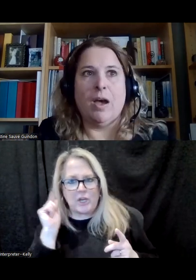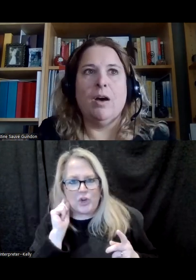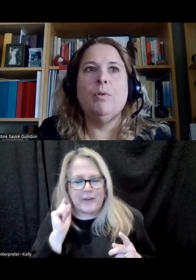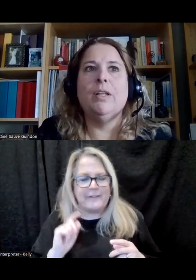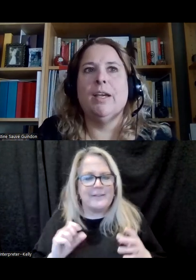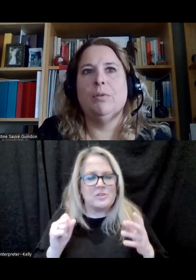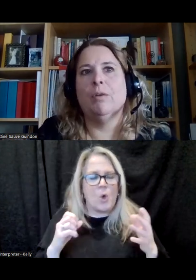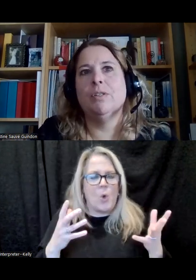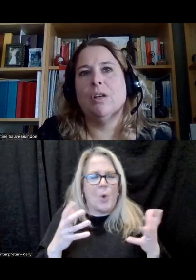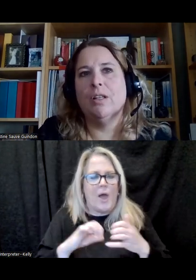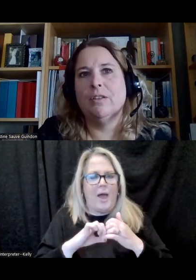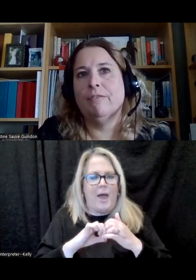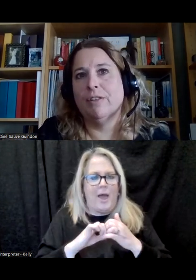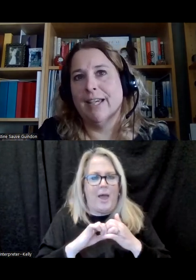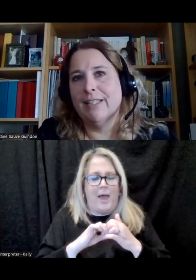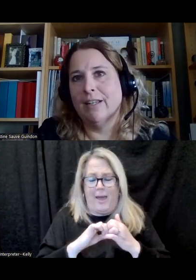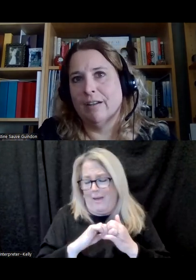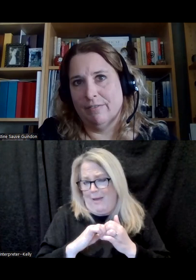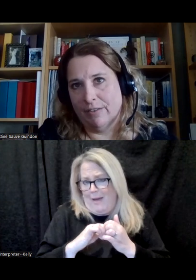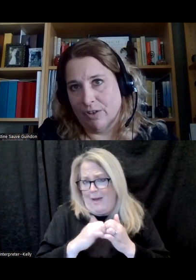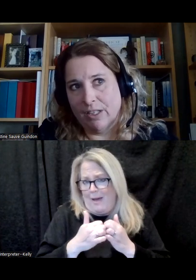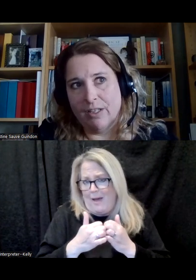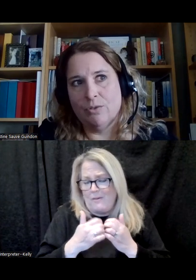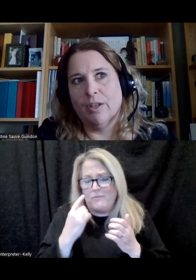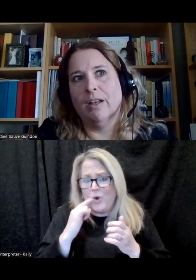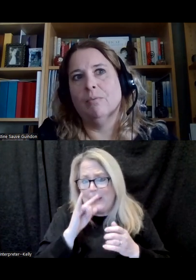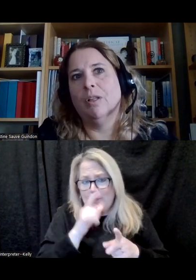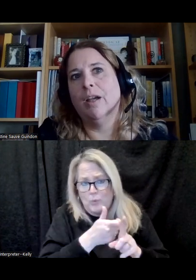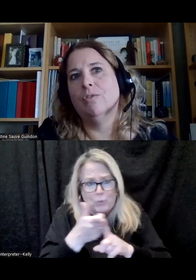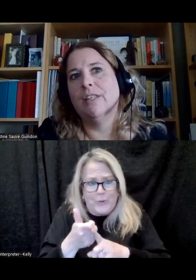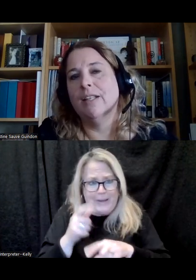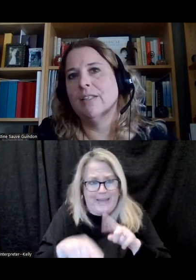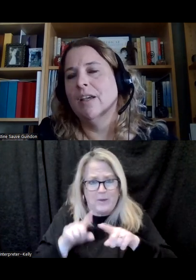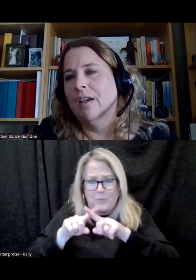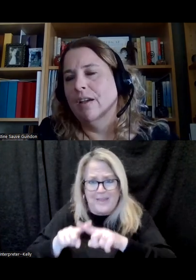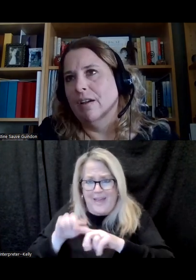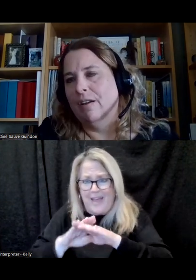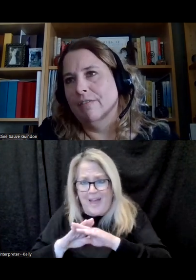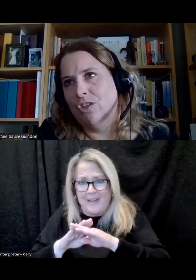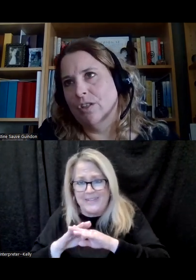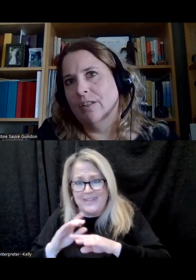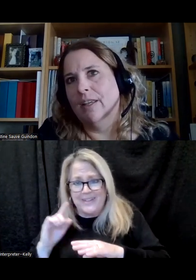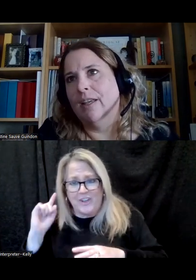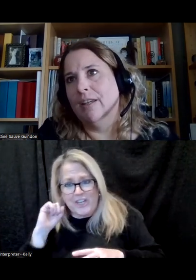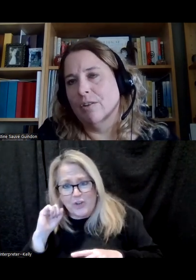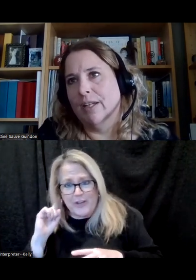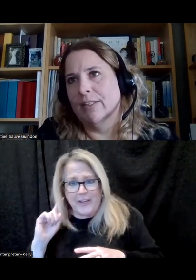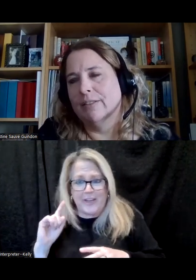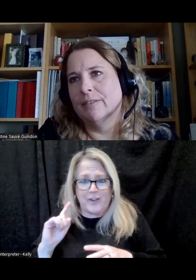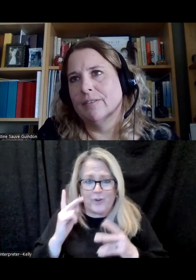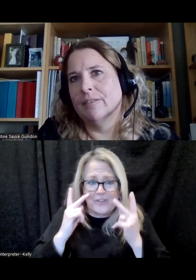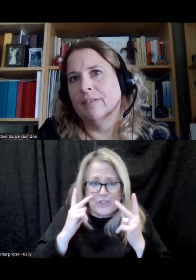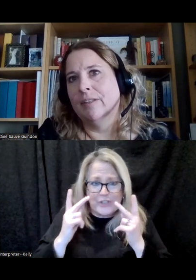So how reliable are results for testing for kids who cannot rely on their sense of vision and